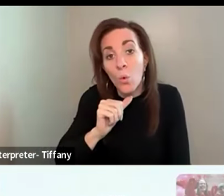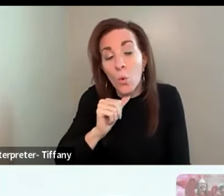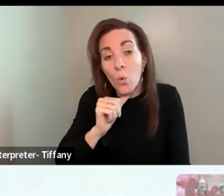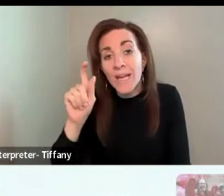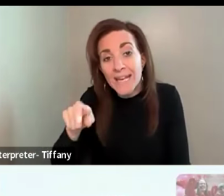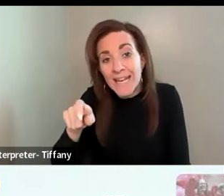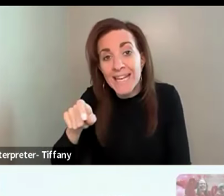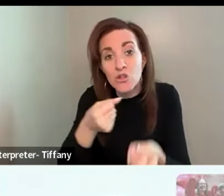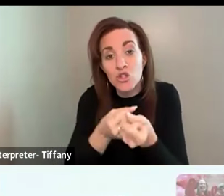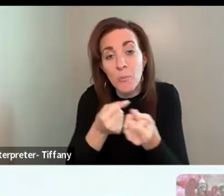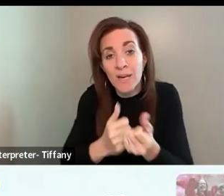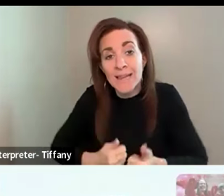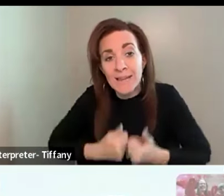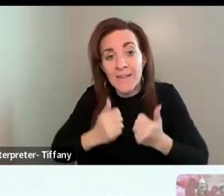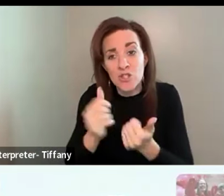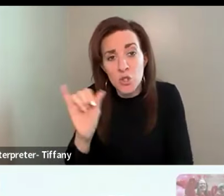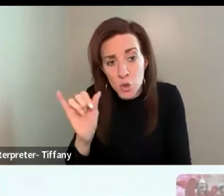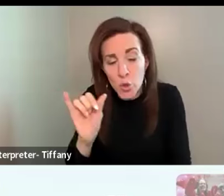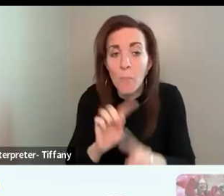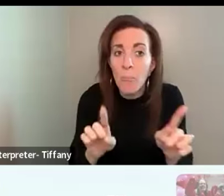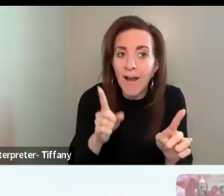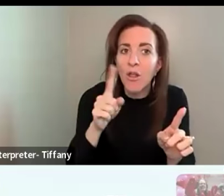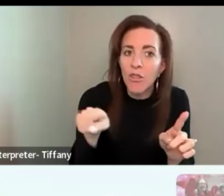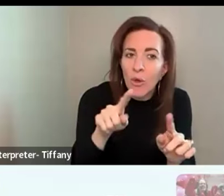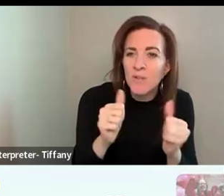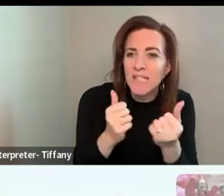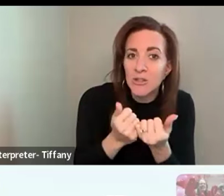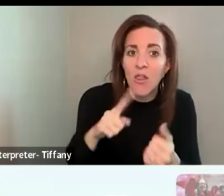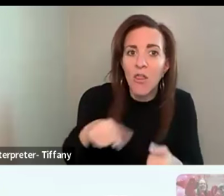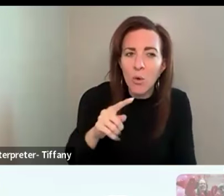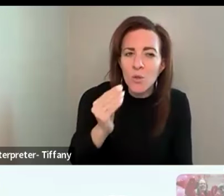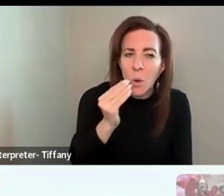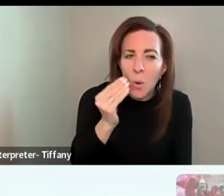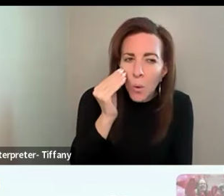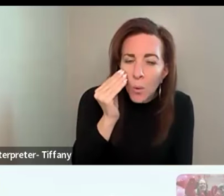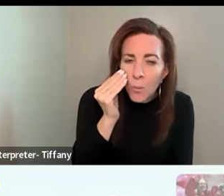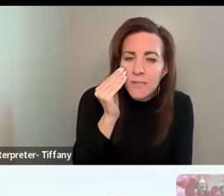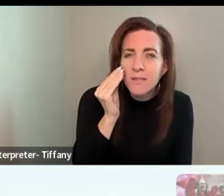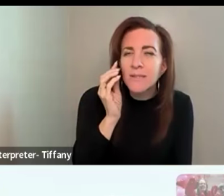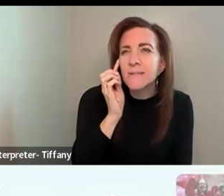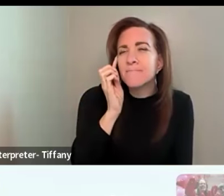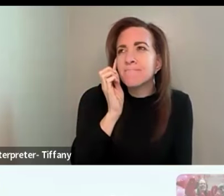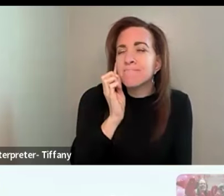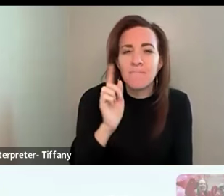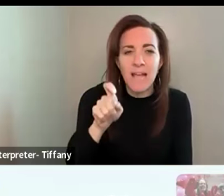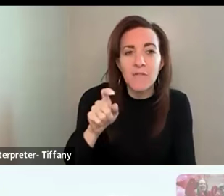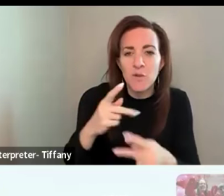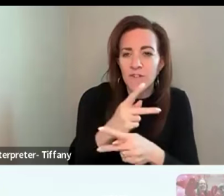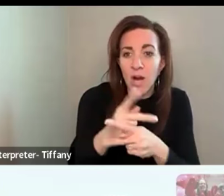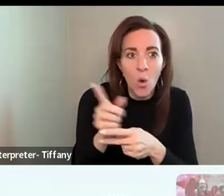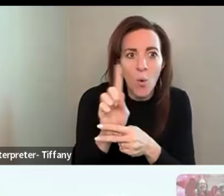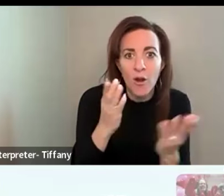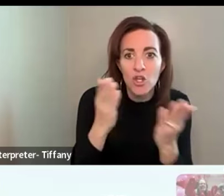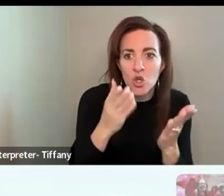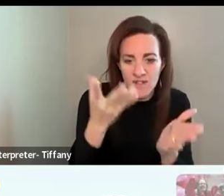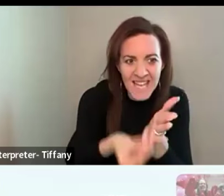agencies. However, those agencies, those homes really need to take a look at where the service gaps are